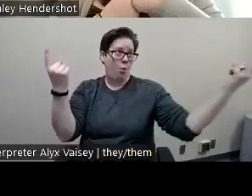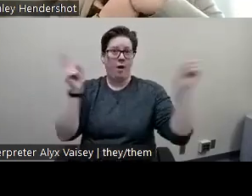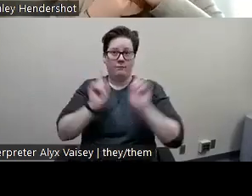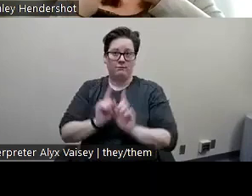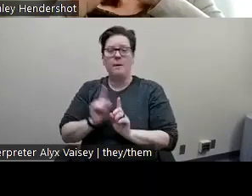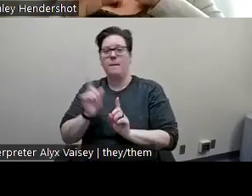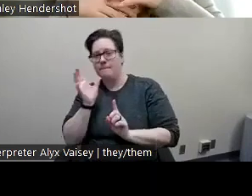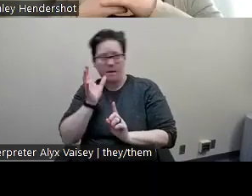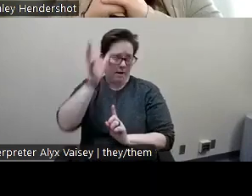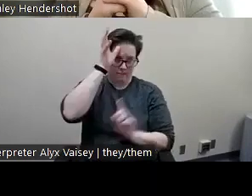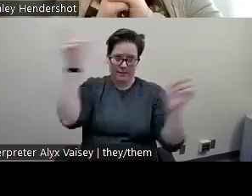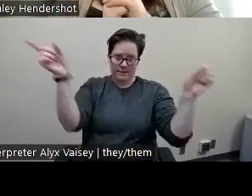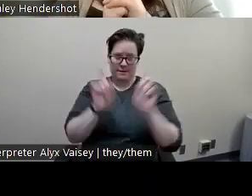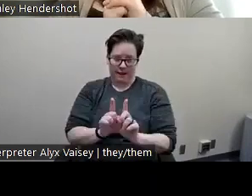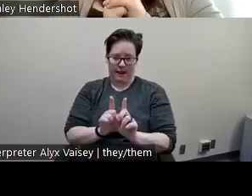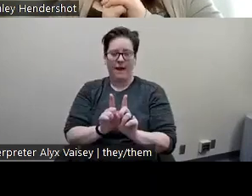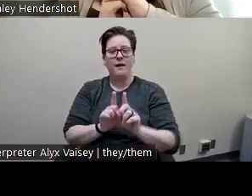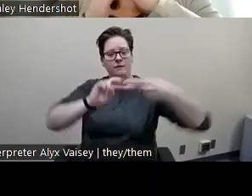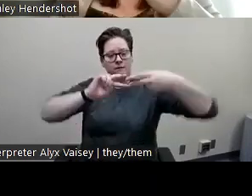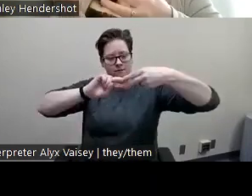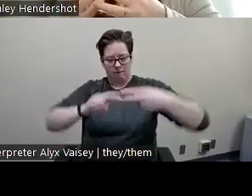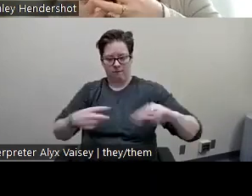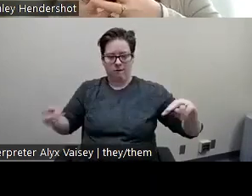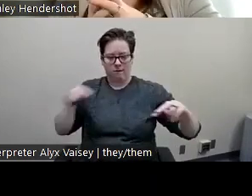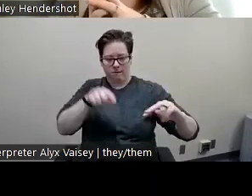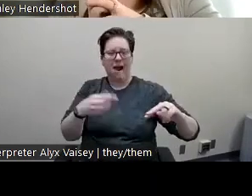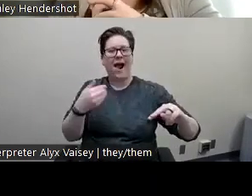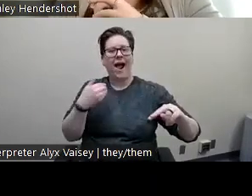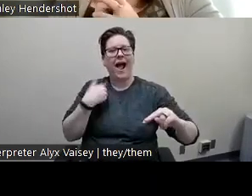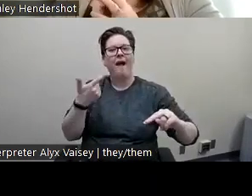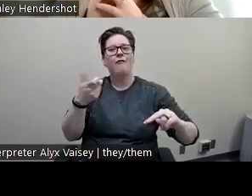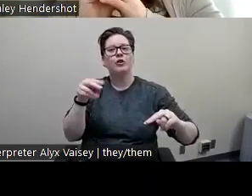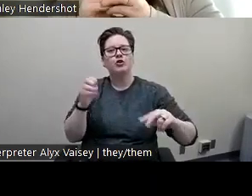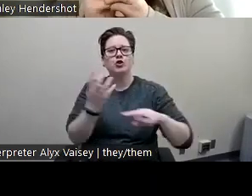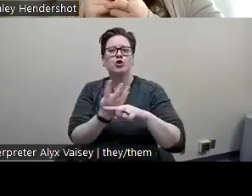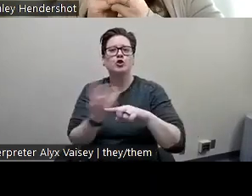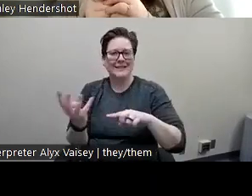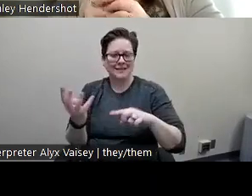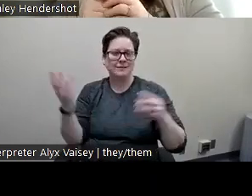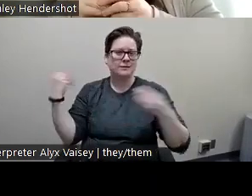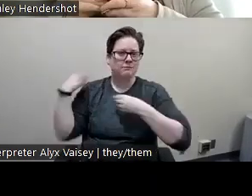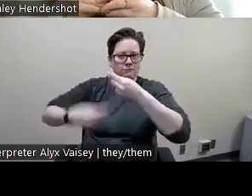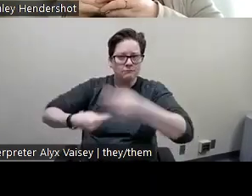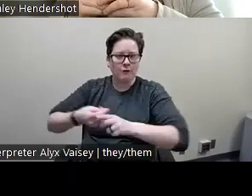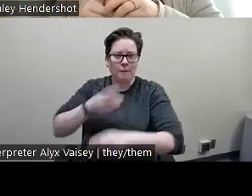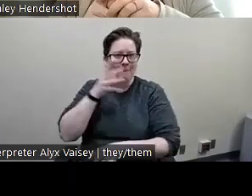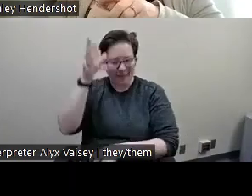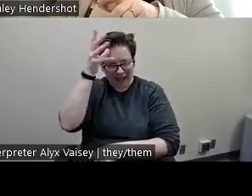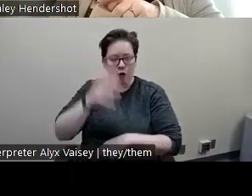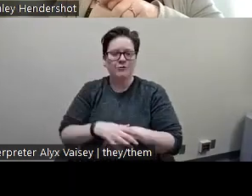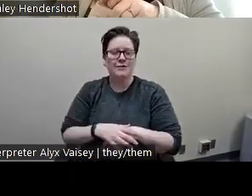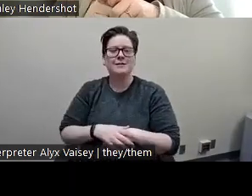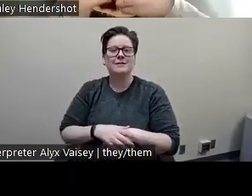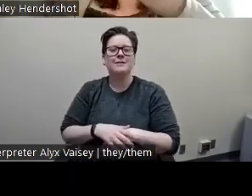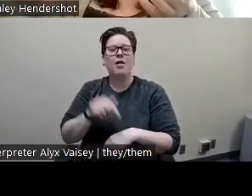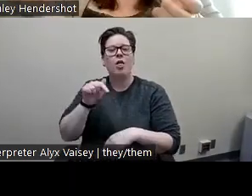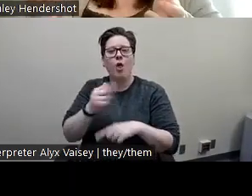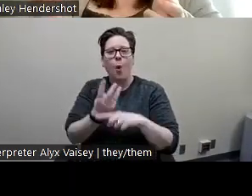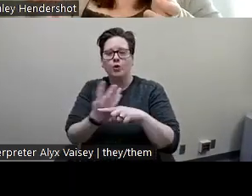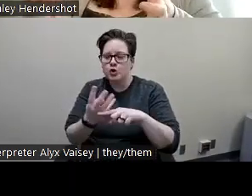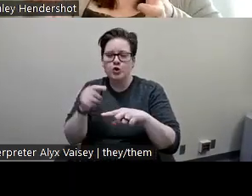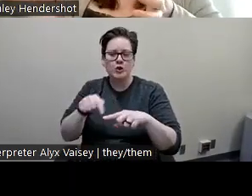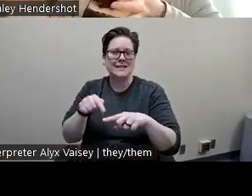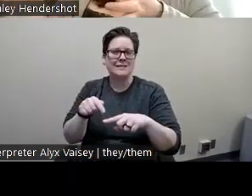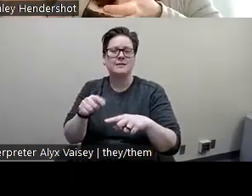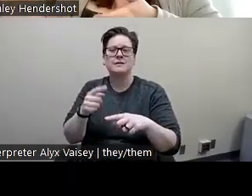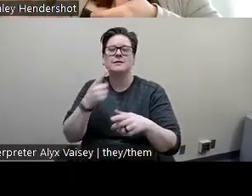strands of DNA. They carry the genes that we inherit from our parents, and they make instructions for making